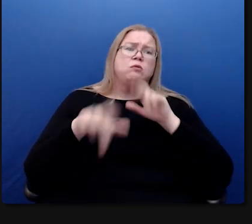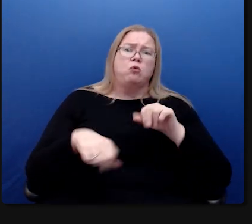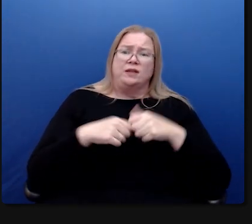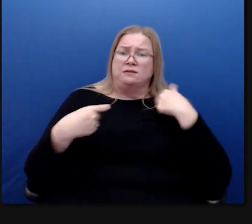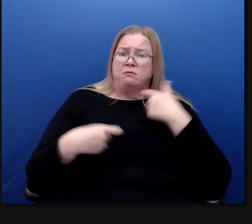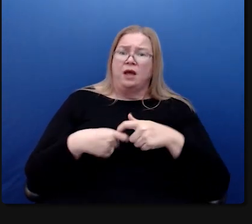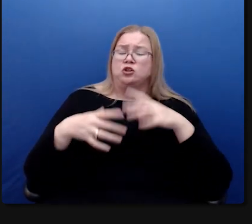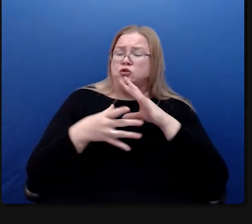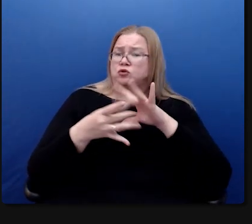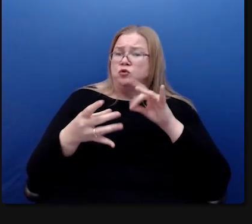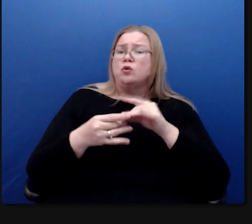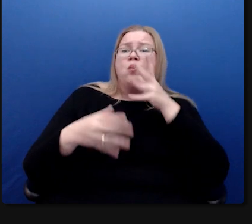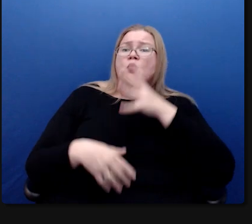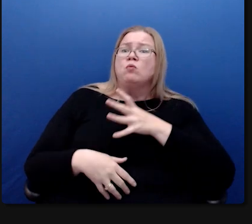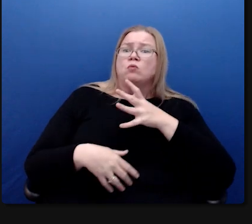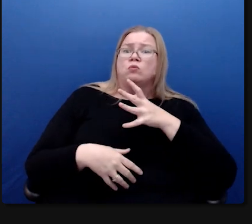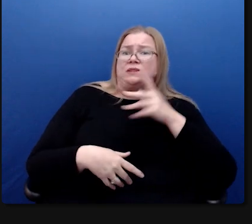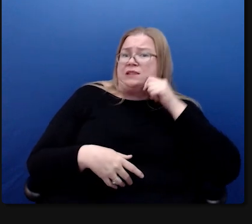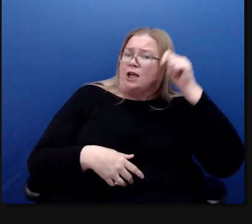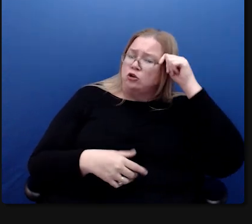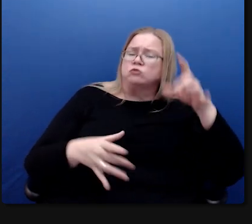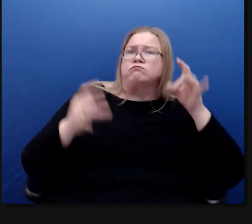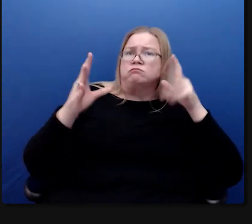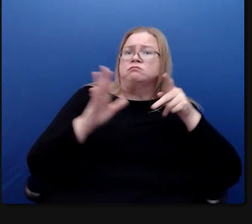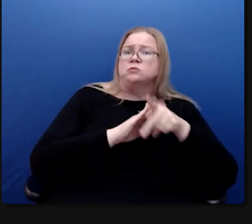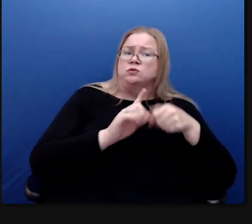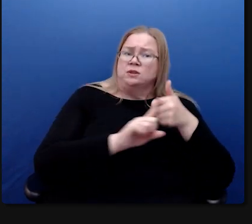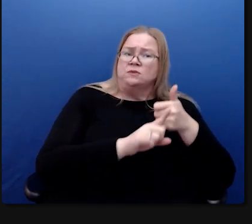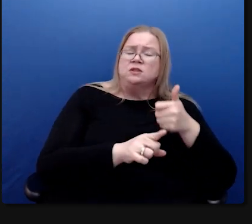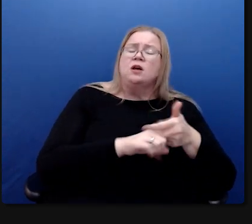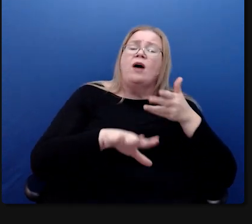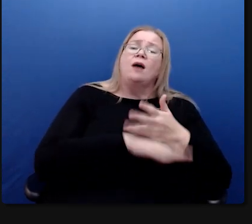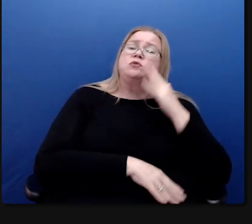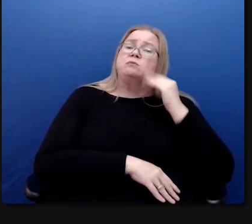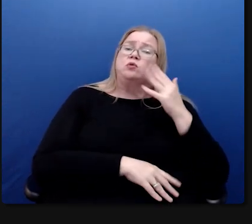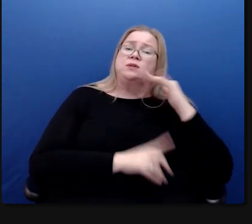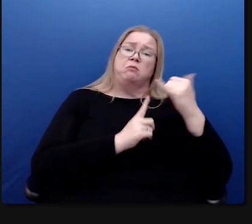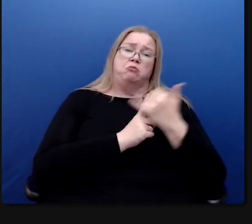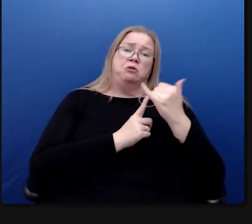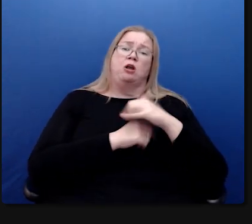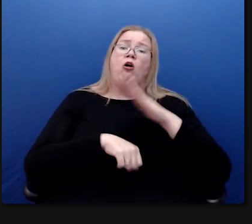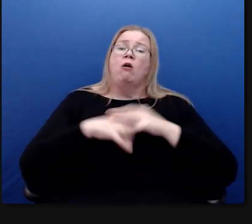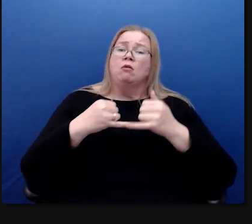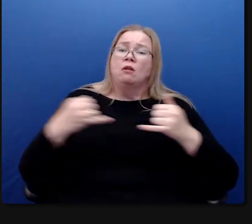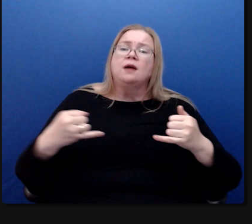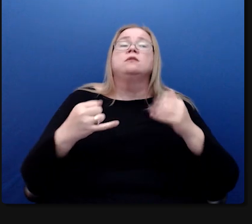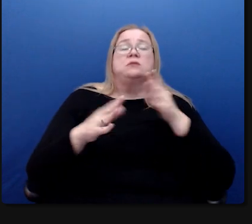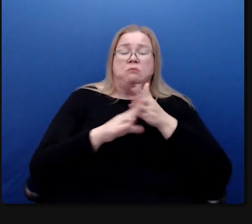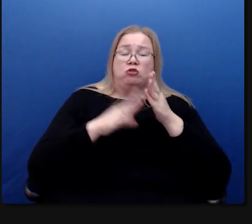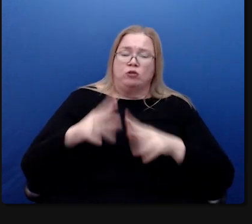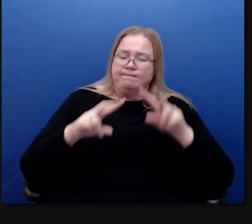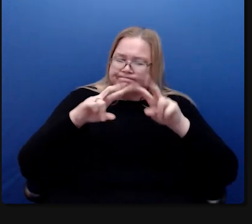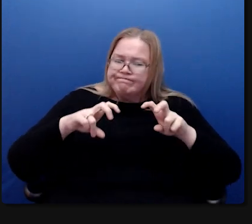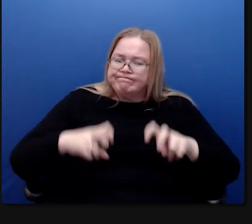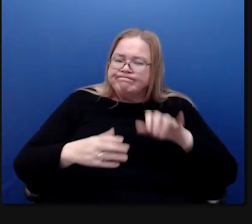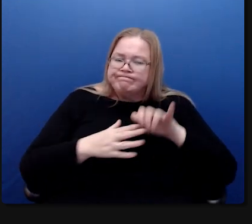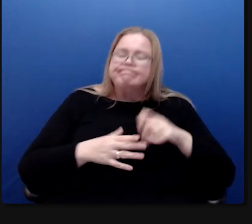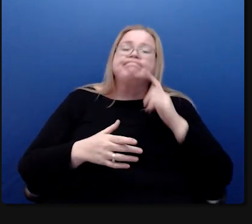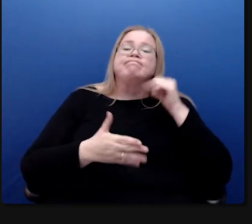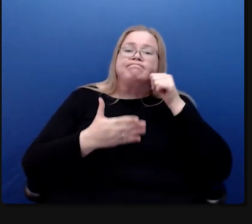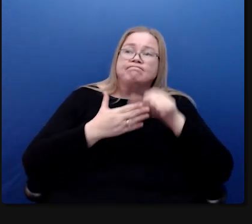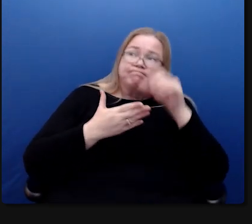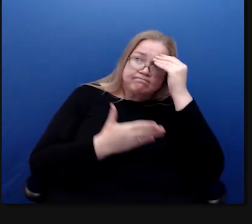chat. As you can see in this chart, it's only about 3% of what we call high risk chat. And the worst of the